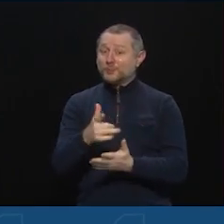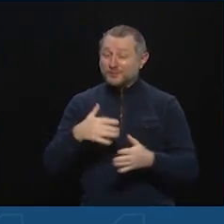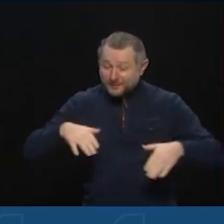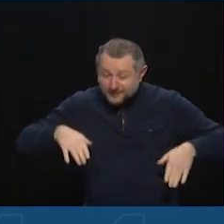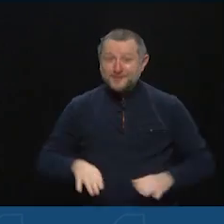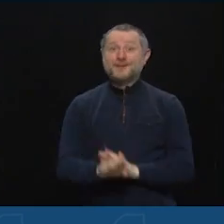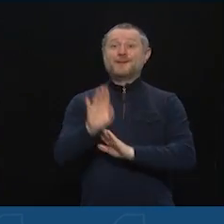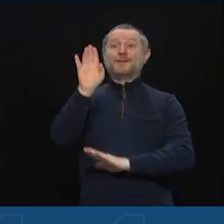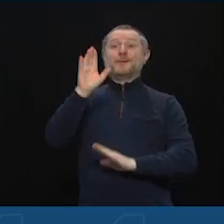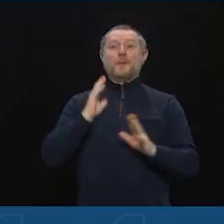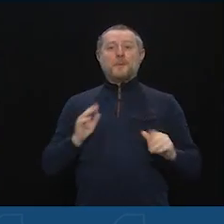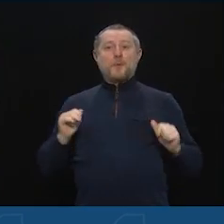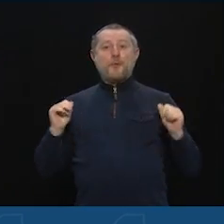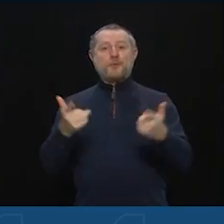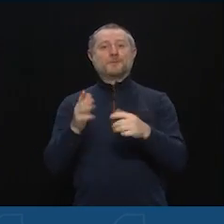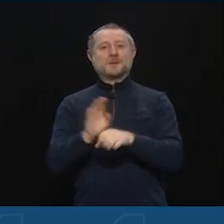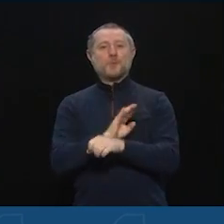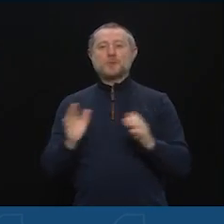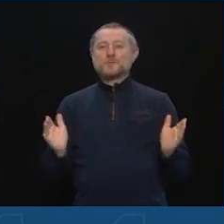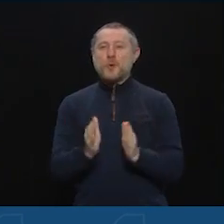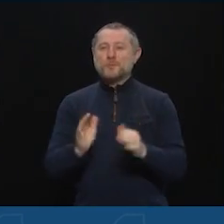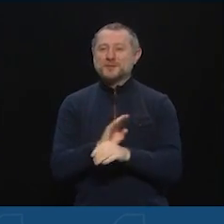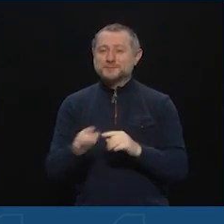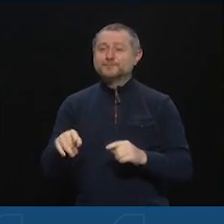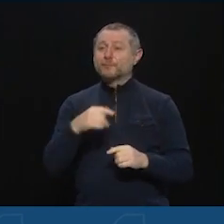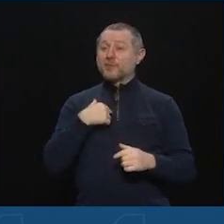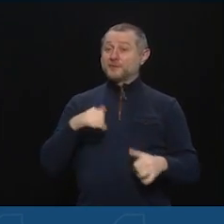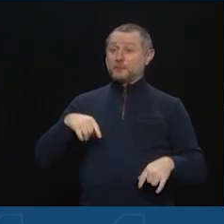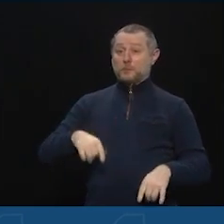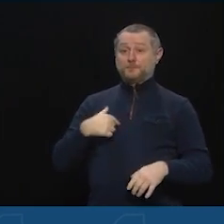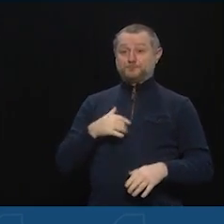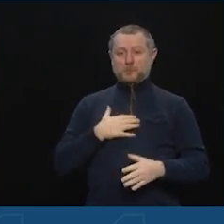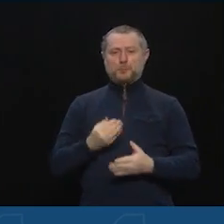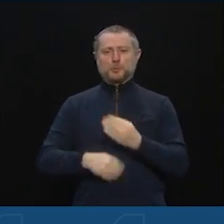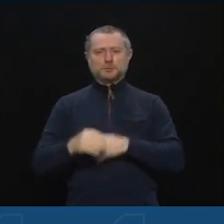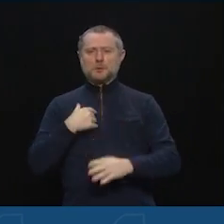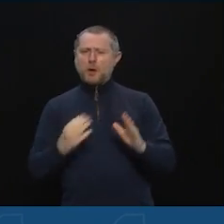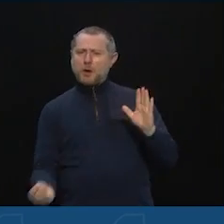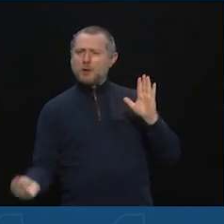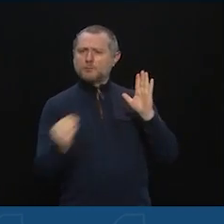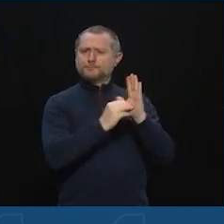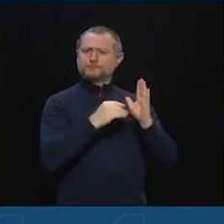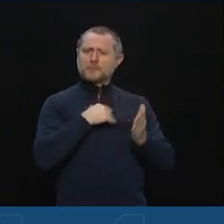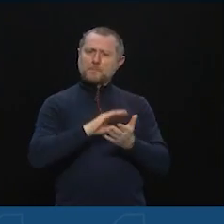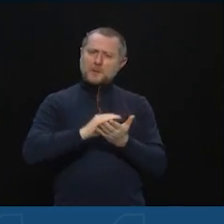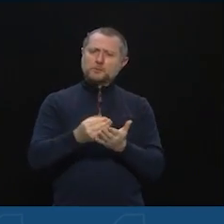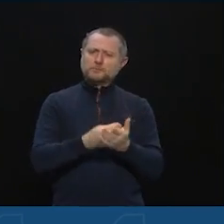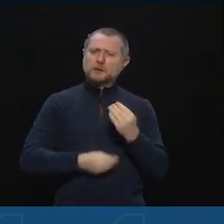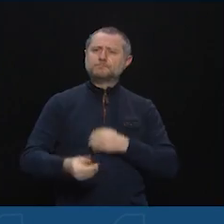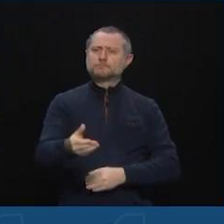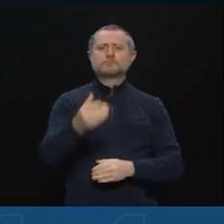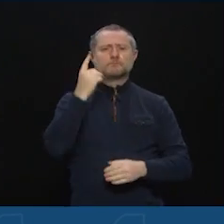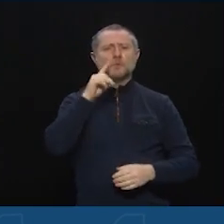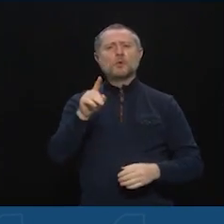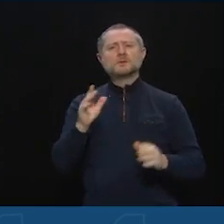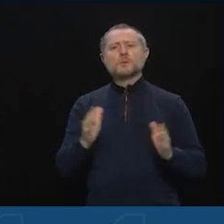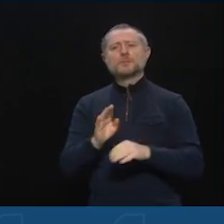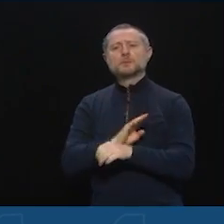small businesses, which is why I have a significant amount of money in my budget for small business in general, but also the businesses that were hit so